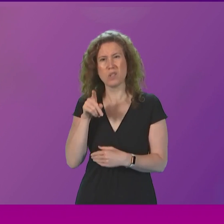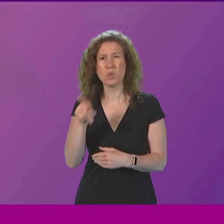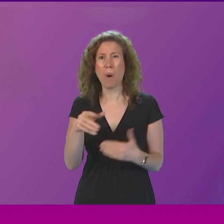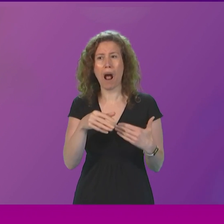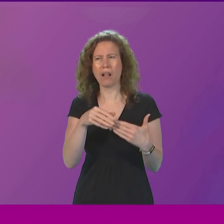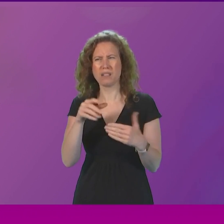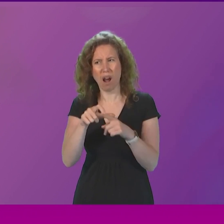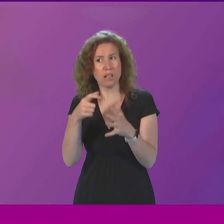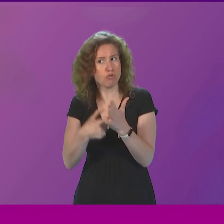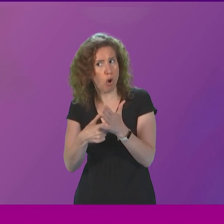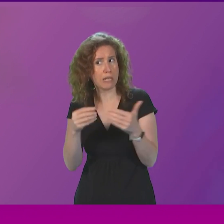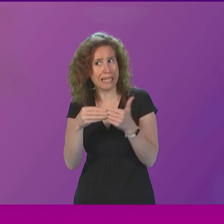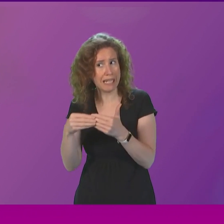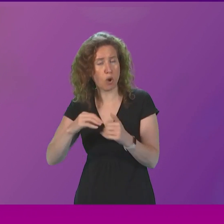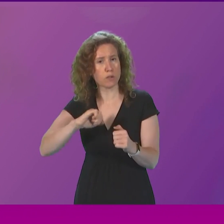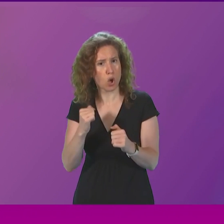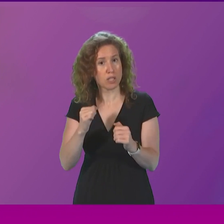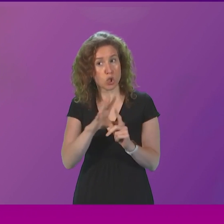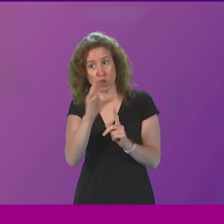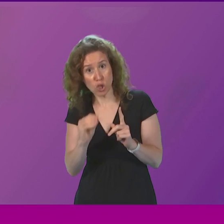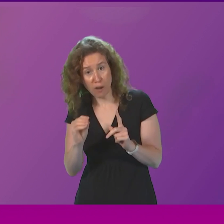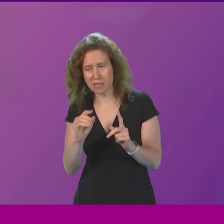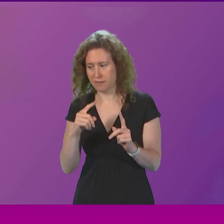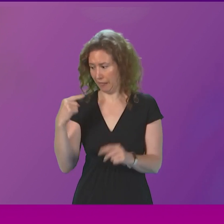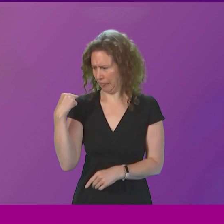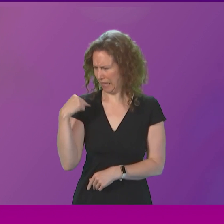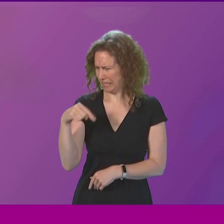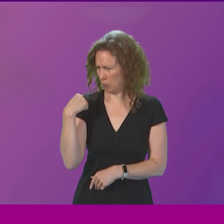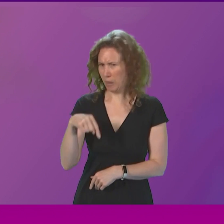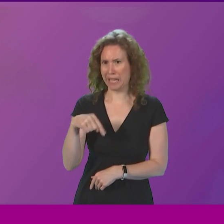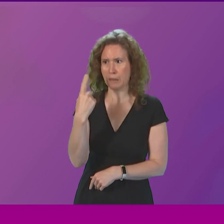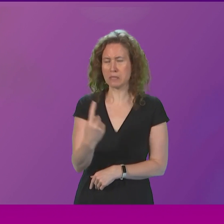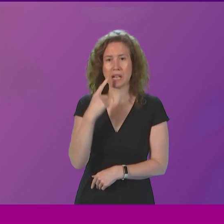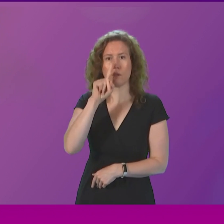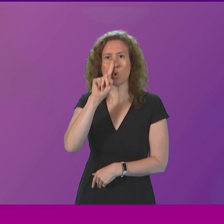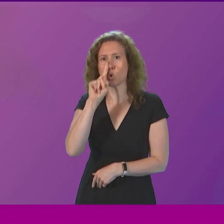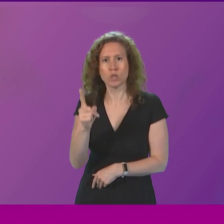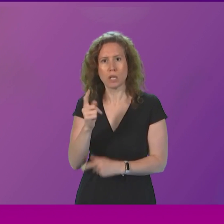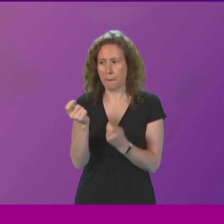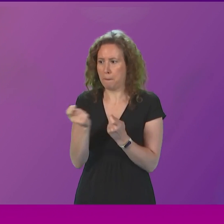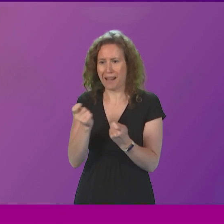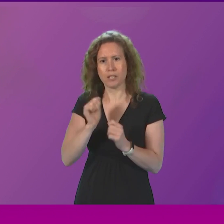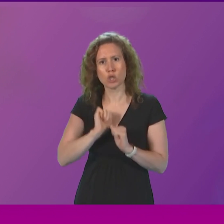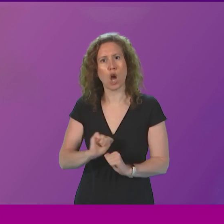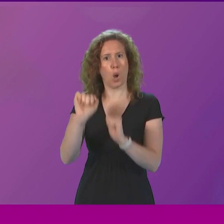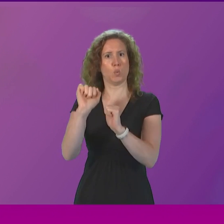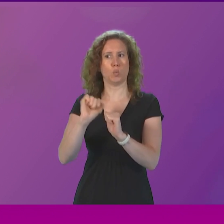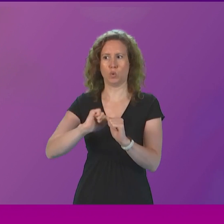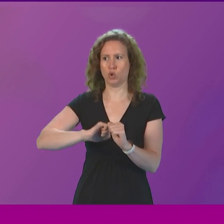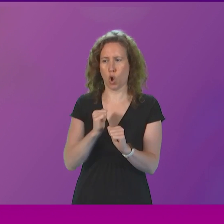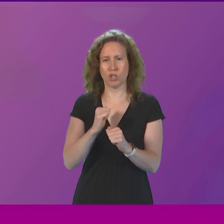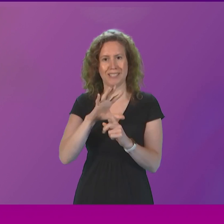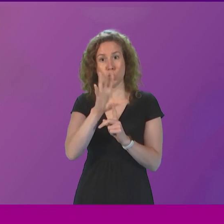the Scottish Conservatives, who just this week was unable to muster his own Scottish